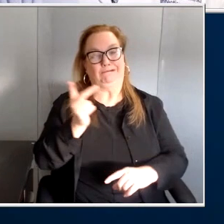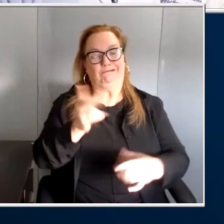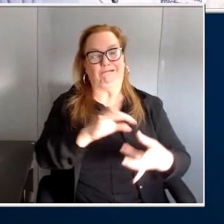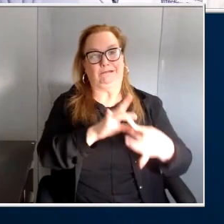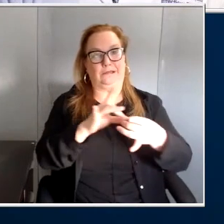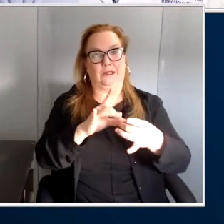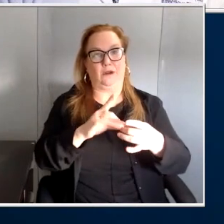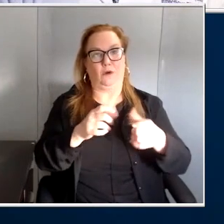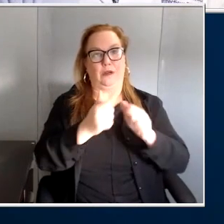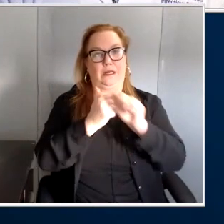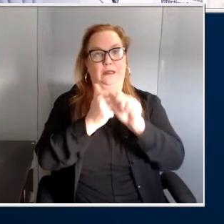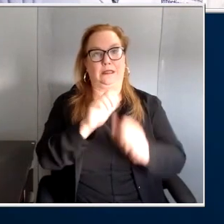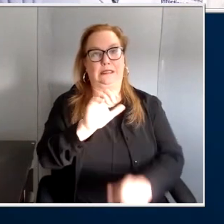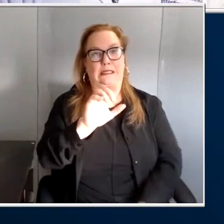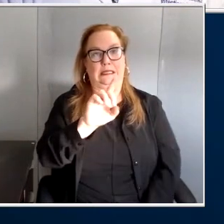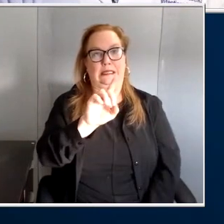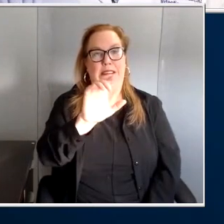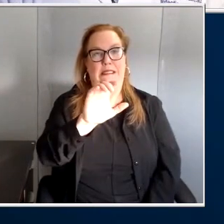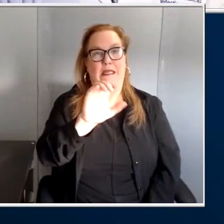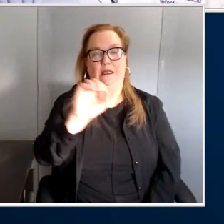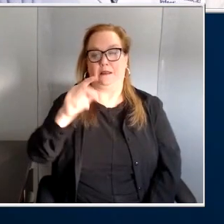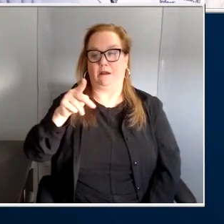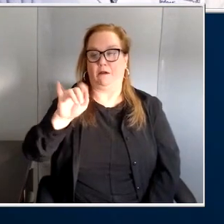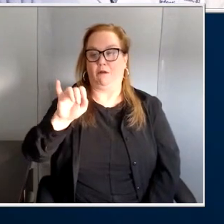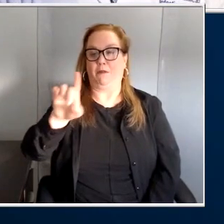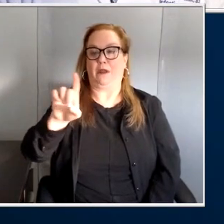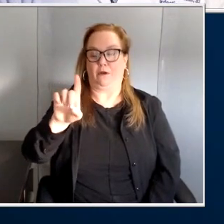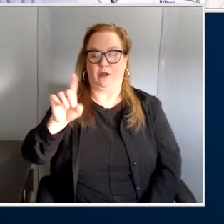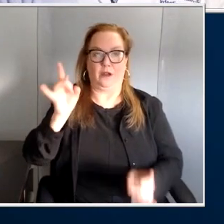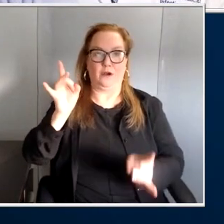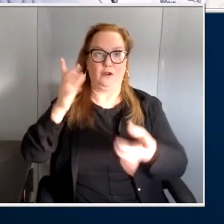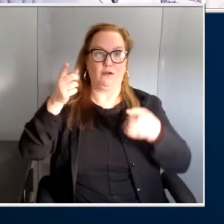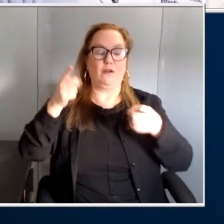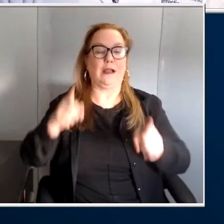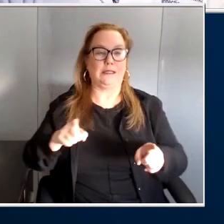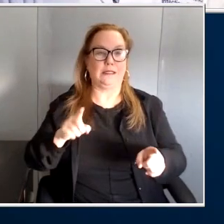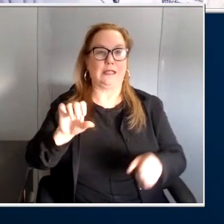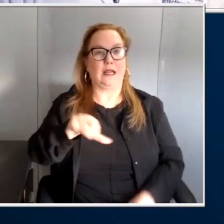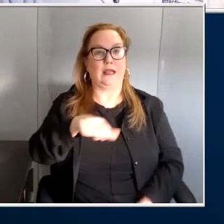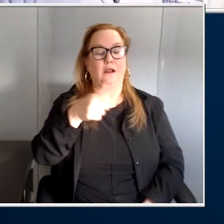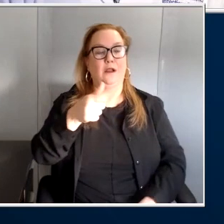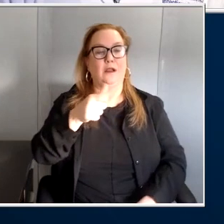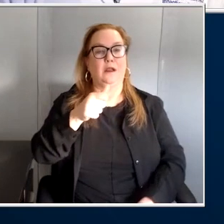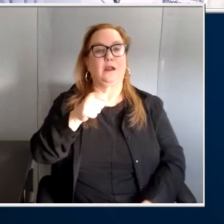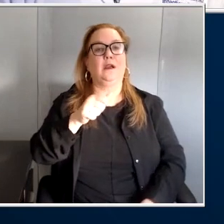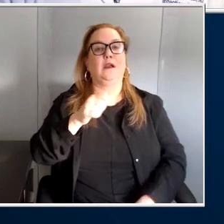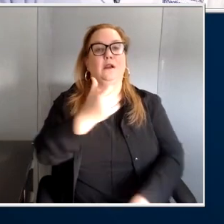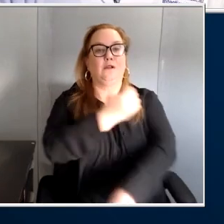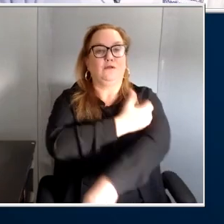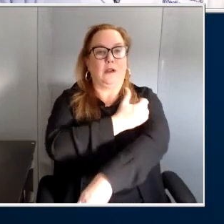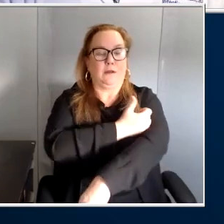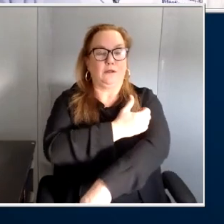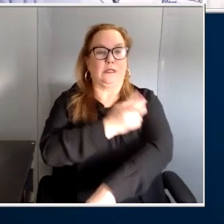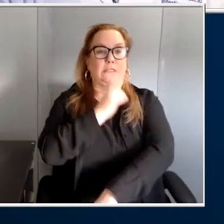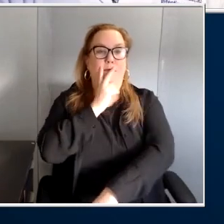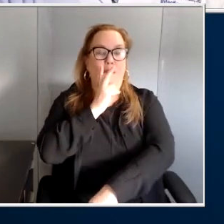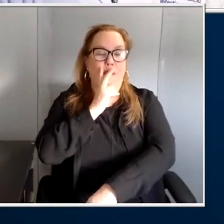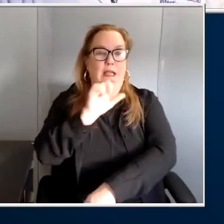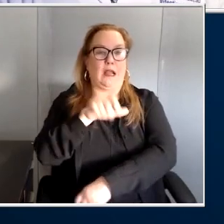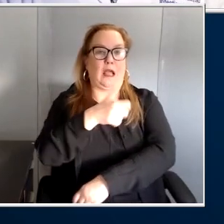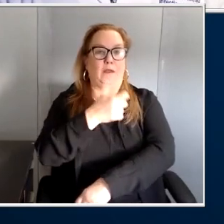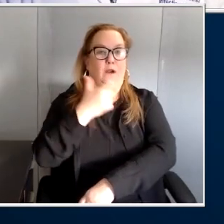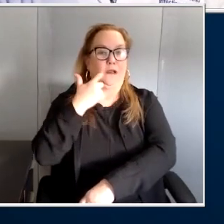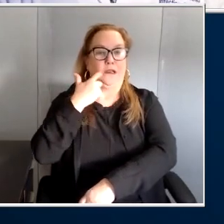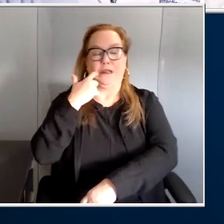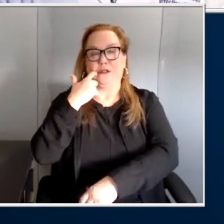CDC, that is COVID, the opioid crisis, and others. In a report by the National Institute on Drug Abuse, smoking and substance use disorders are on a list of